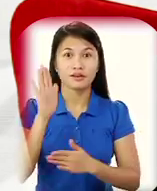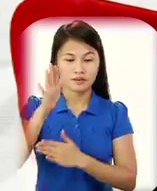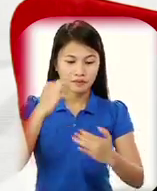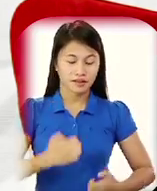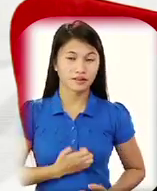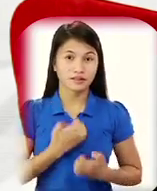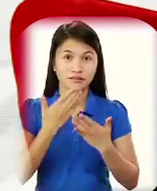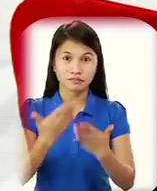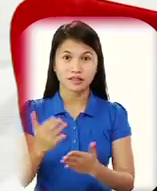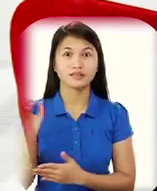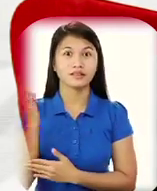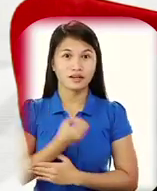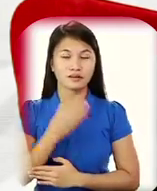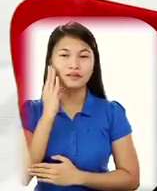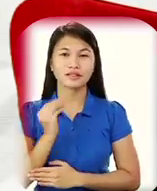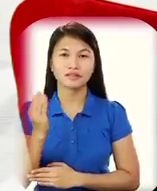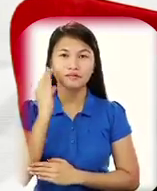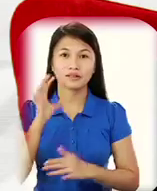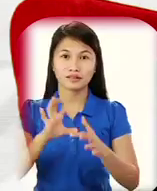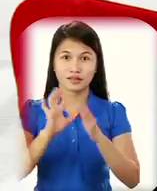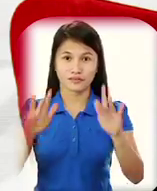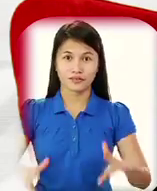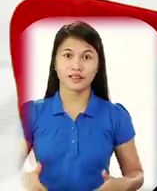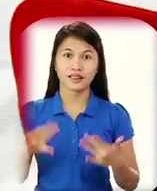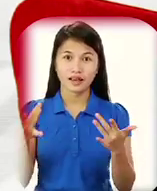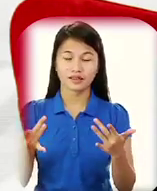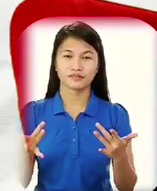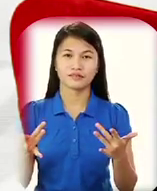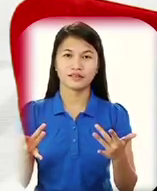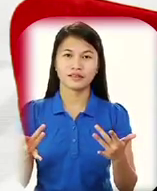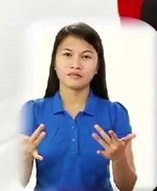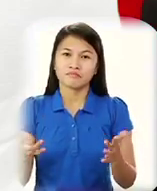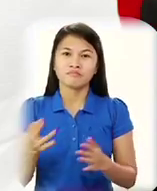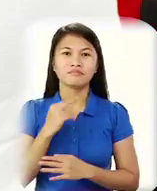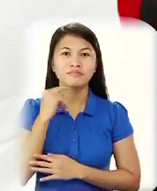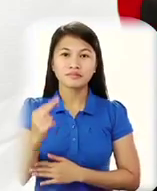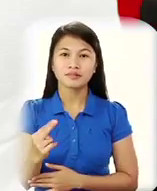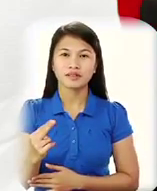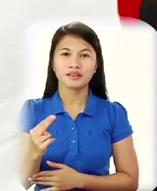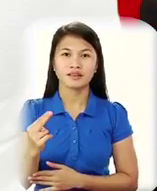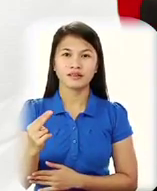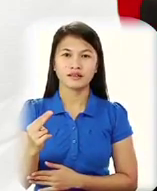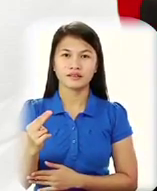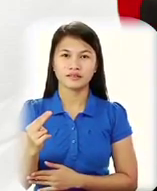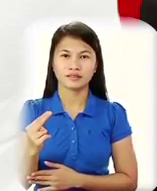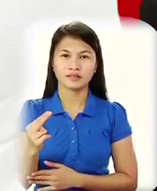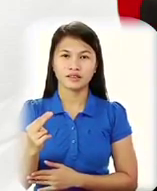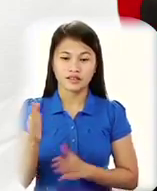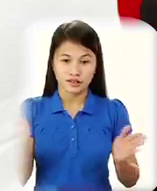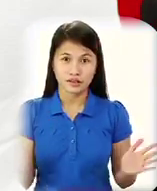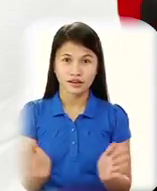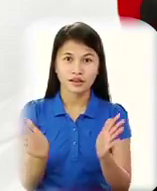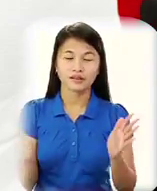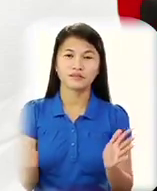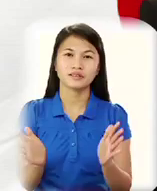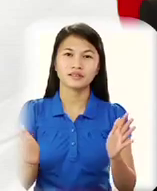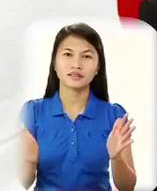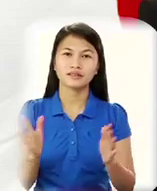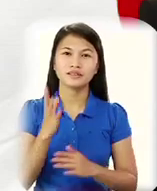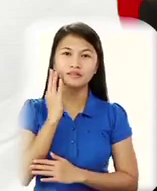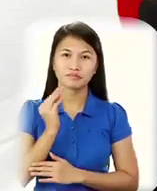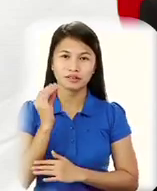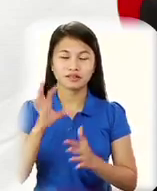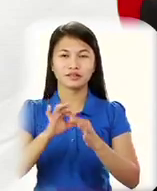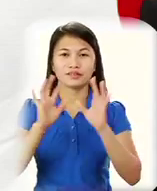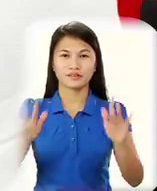you. You're expressing our experience of life." But it is not an